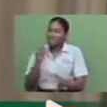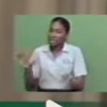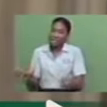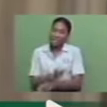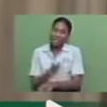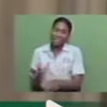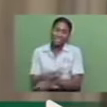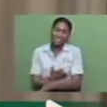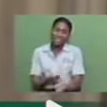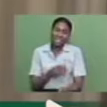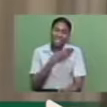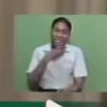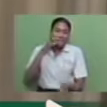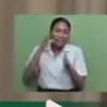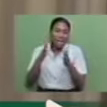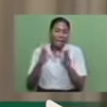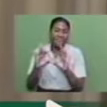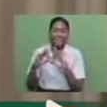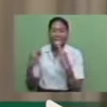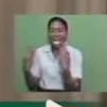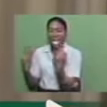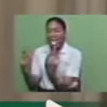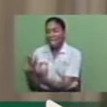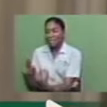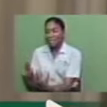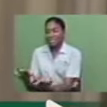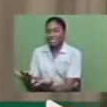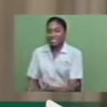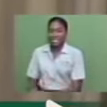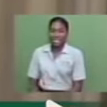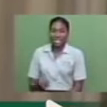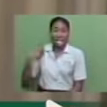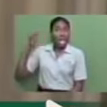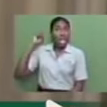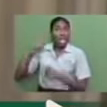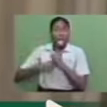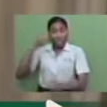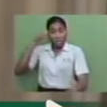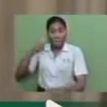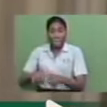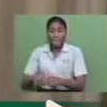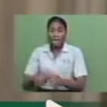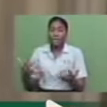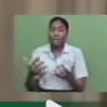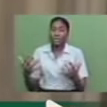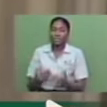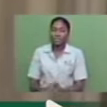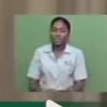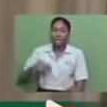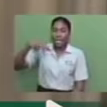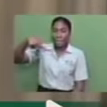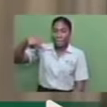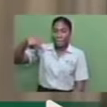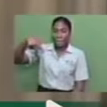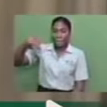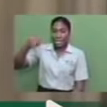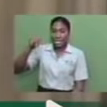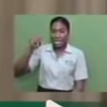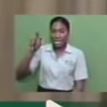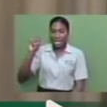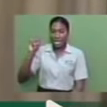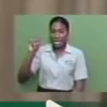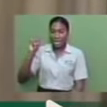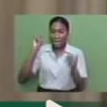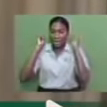and farming families. Just last year, let us remember P&M ministers sitting right in this